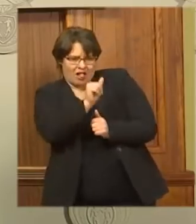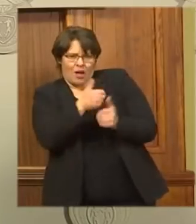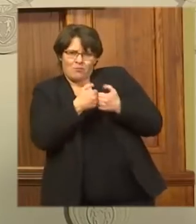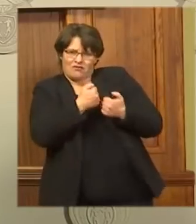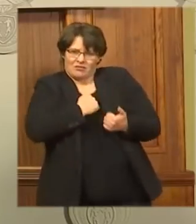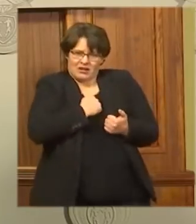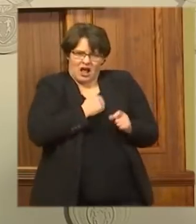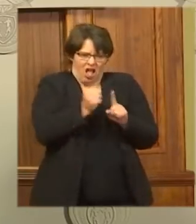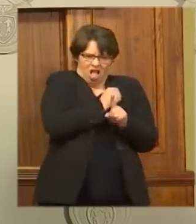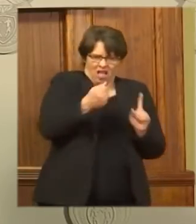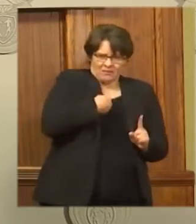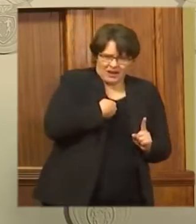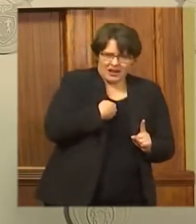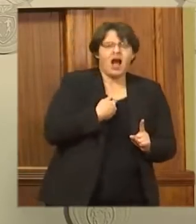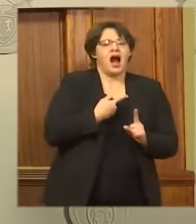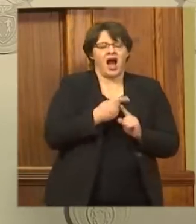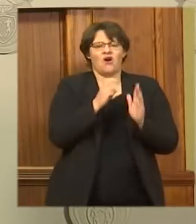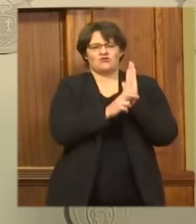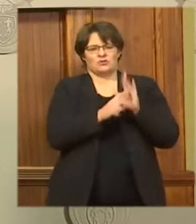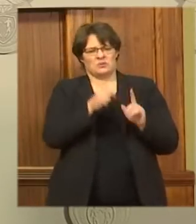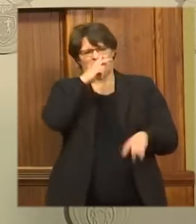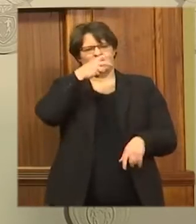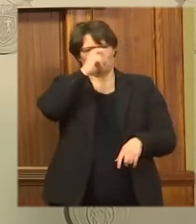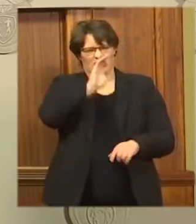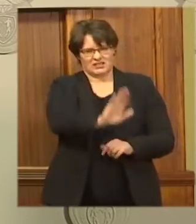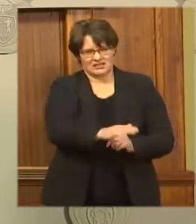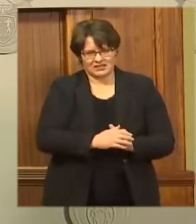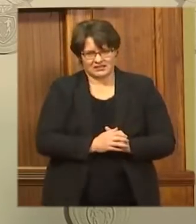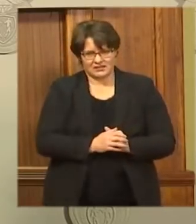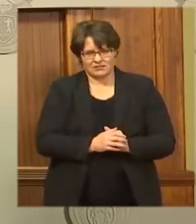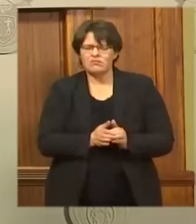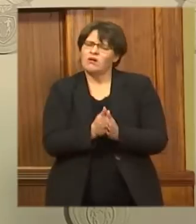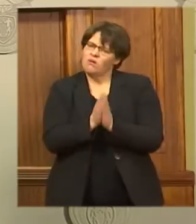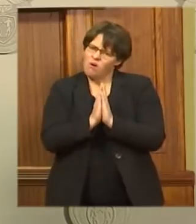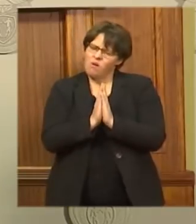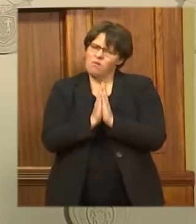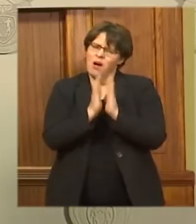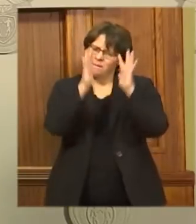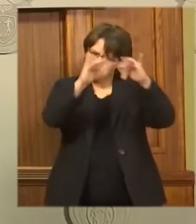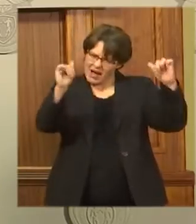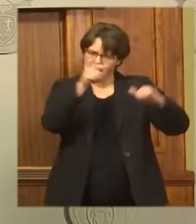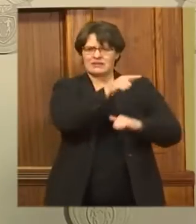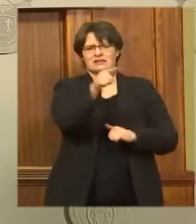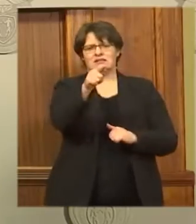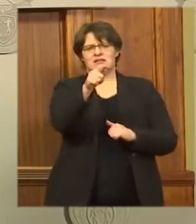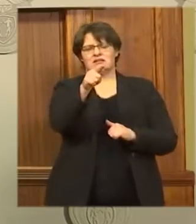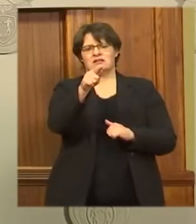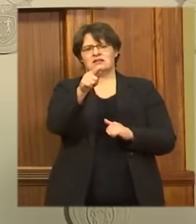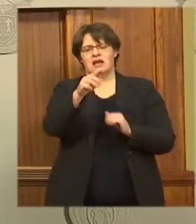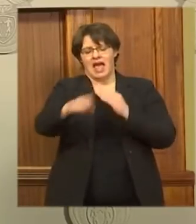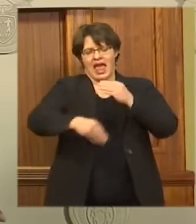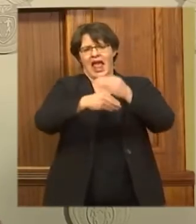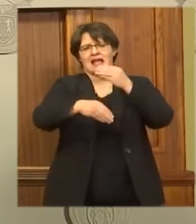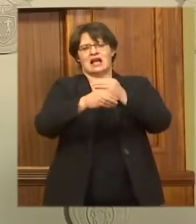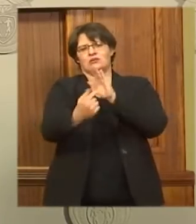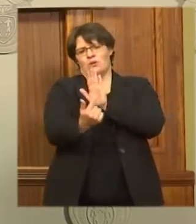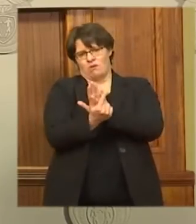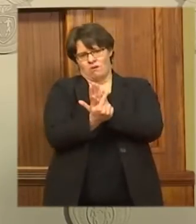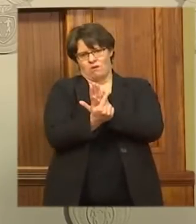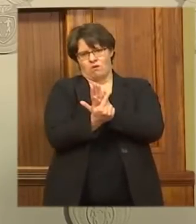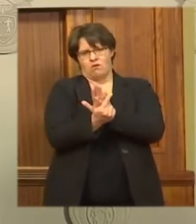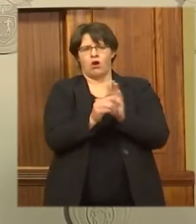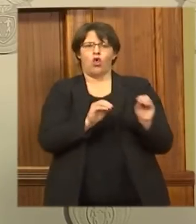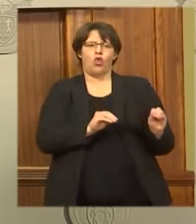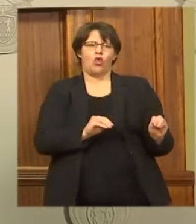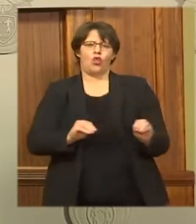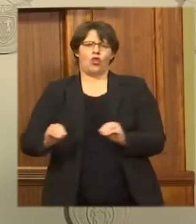I urge our lawmakers in Parliament to process these amendments to our laws without